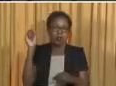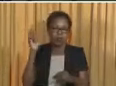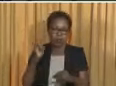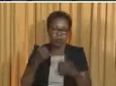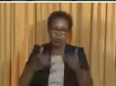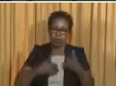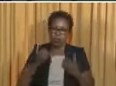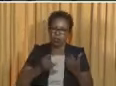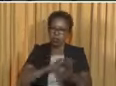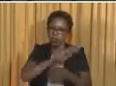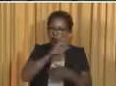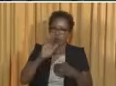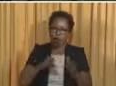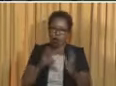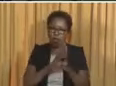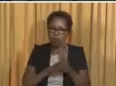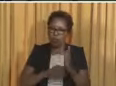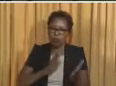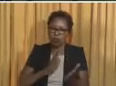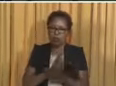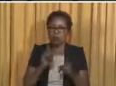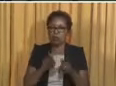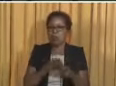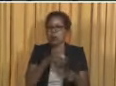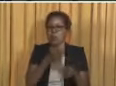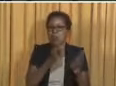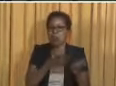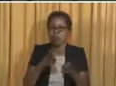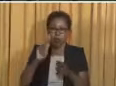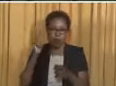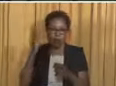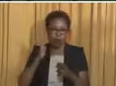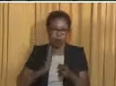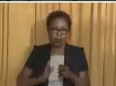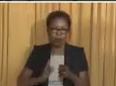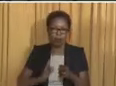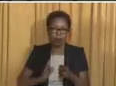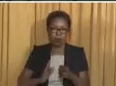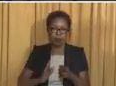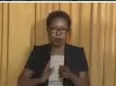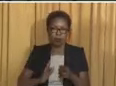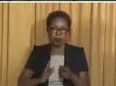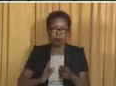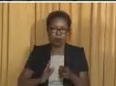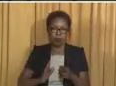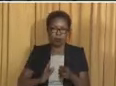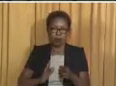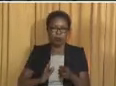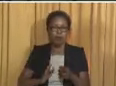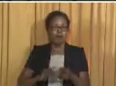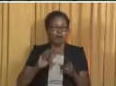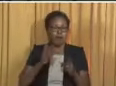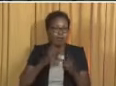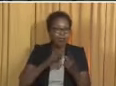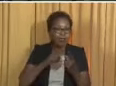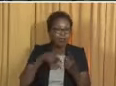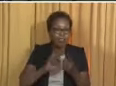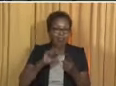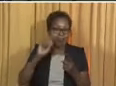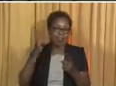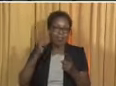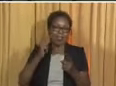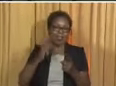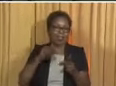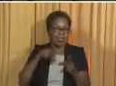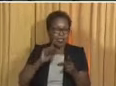all constitutional rights and freedoms like any other Kenyan. He is first and foremost a Kenyan citizen by birth.